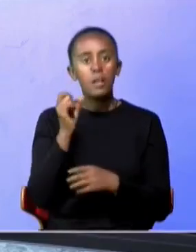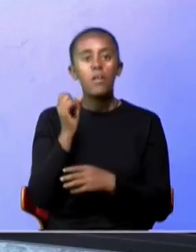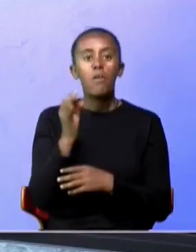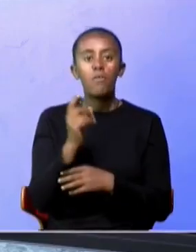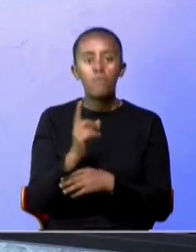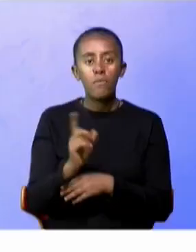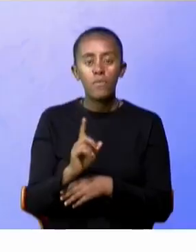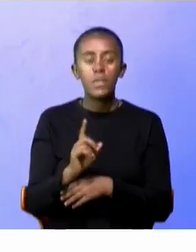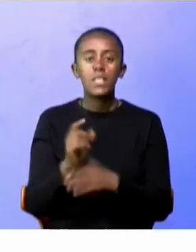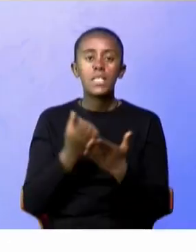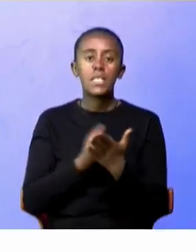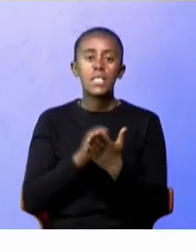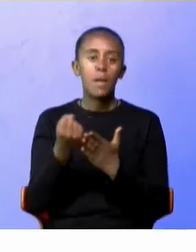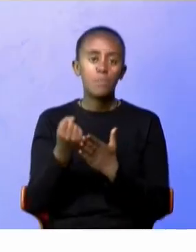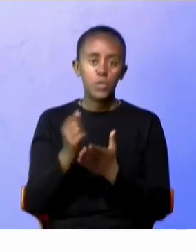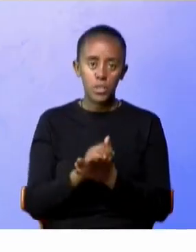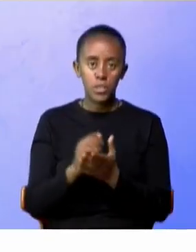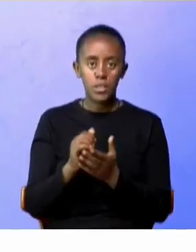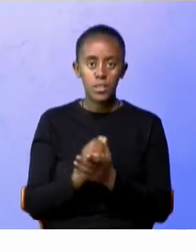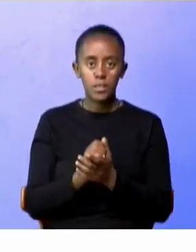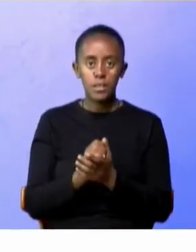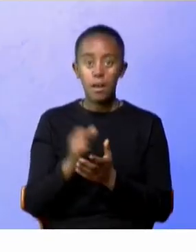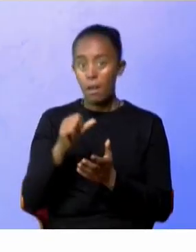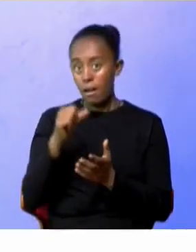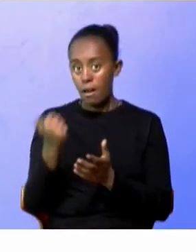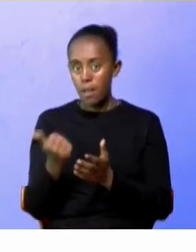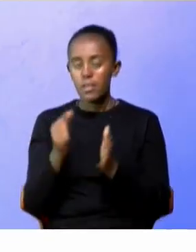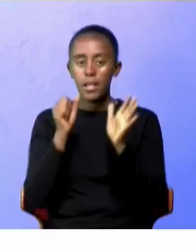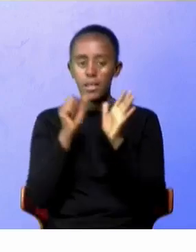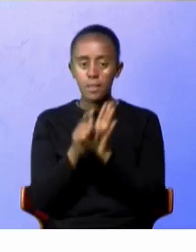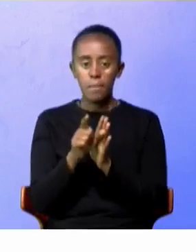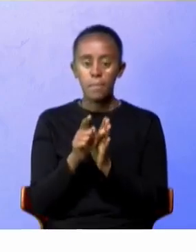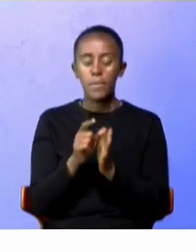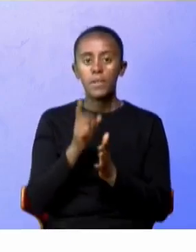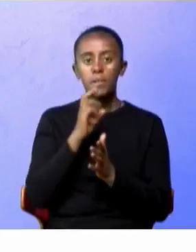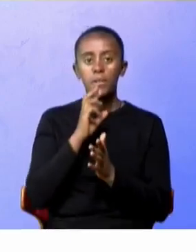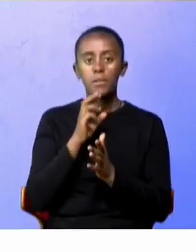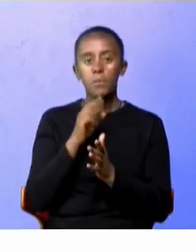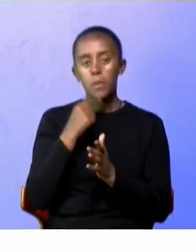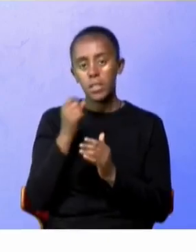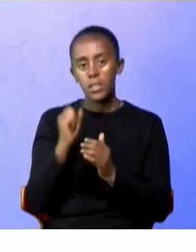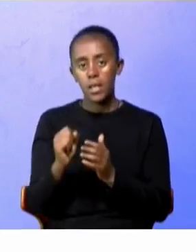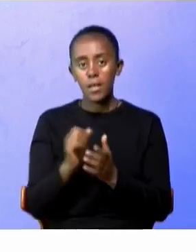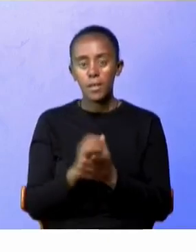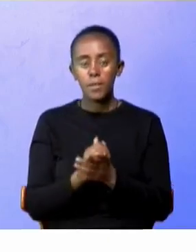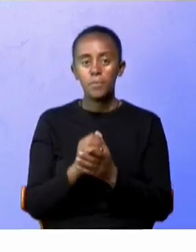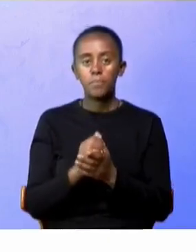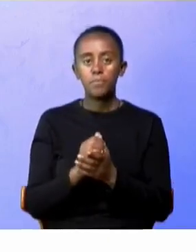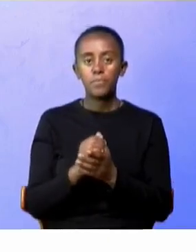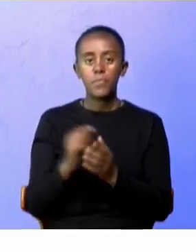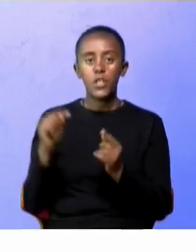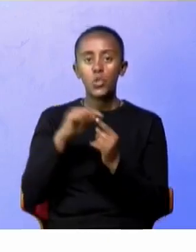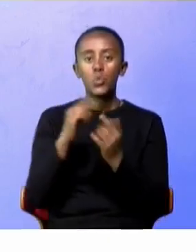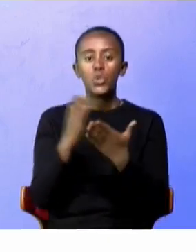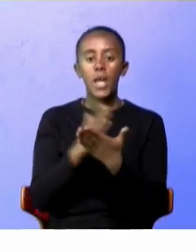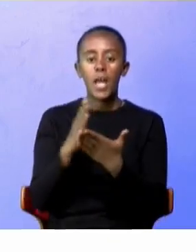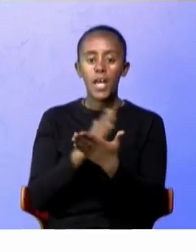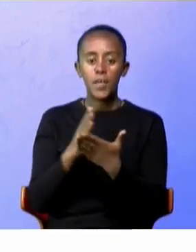a subject. So, another example, we could say, to share